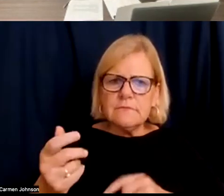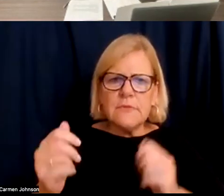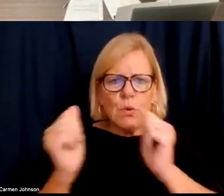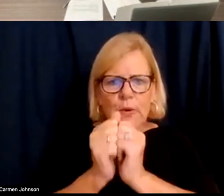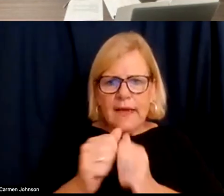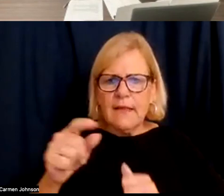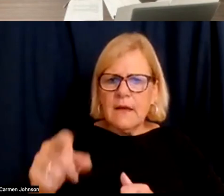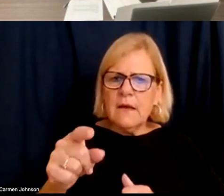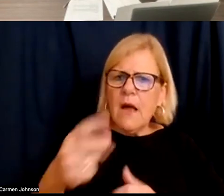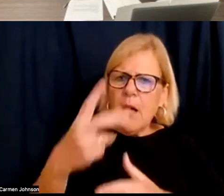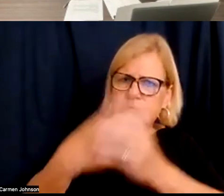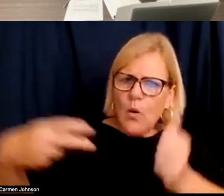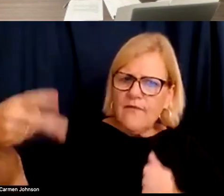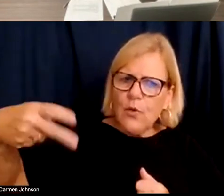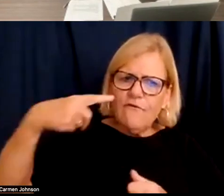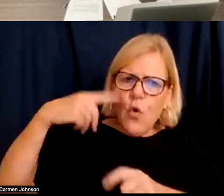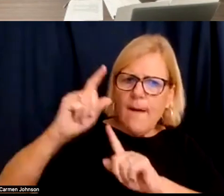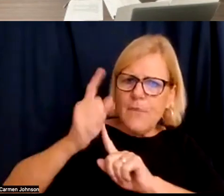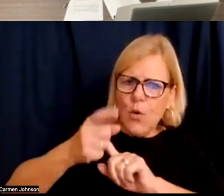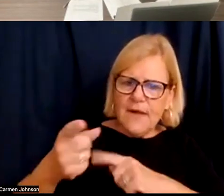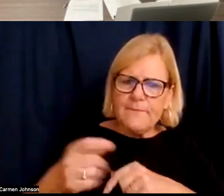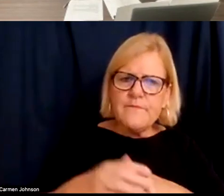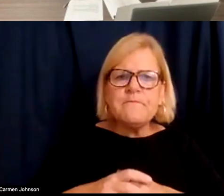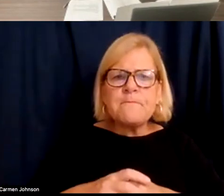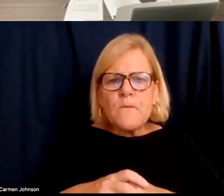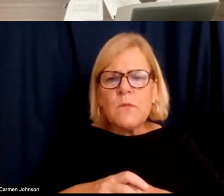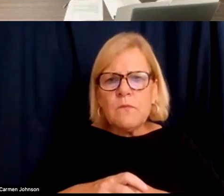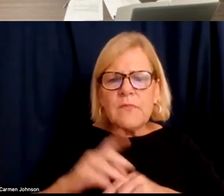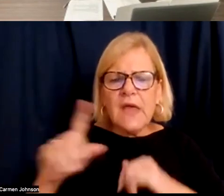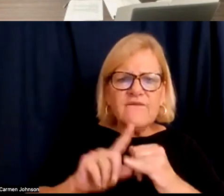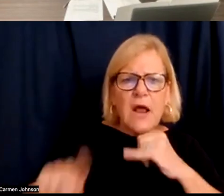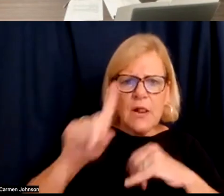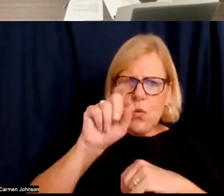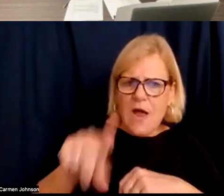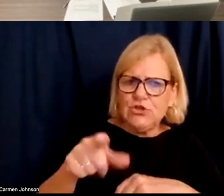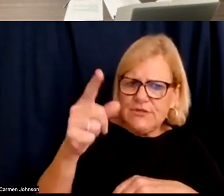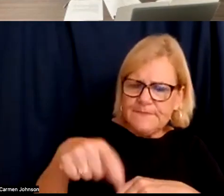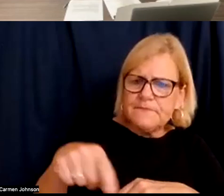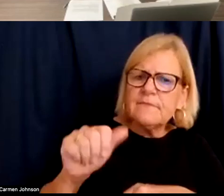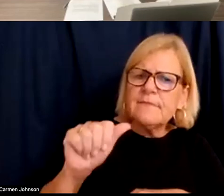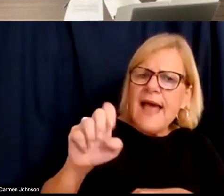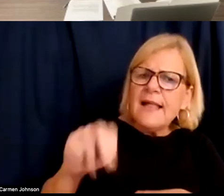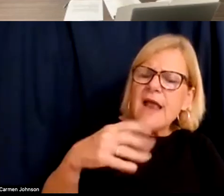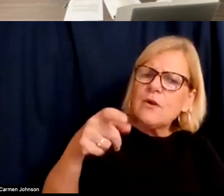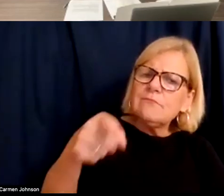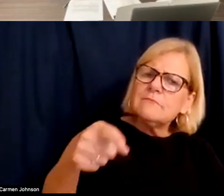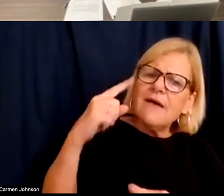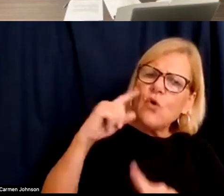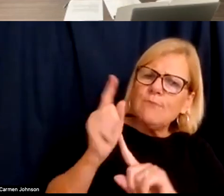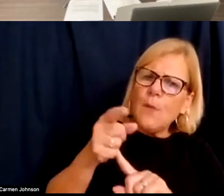with the both of you for a moment. With final questions here, Allan, I want to go to you for a